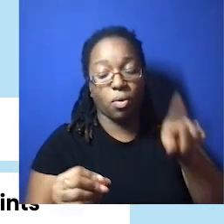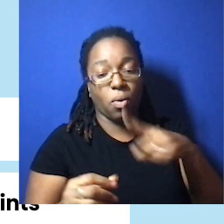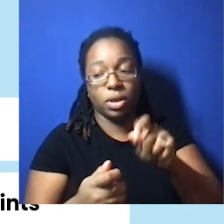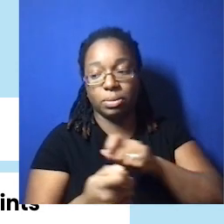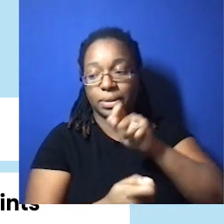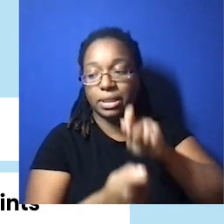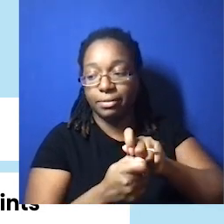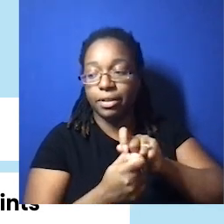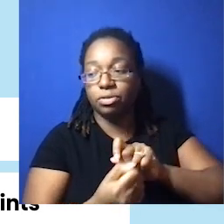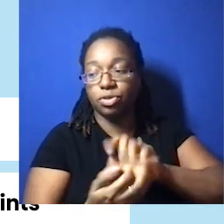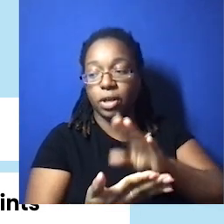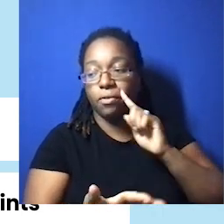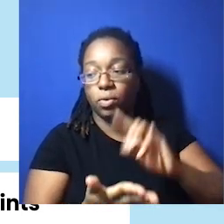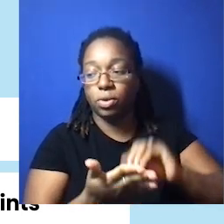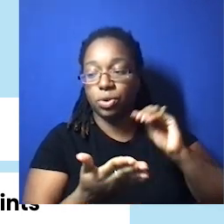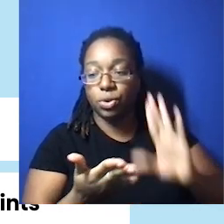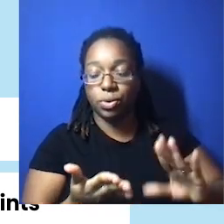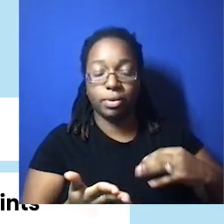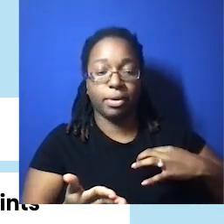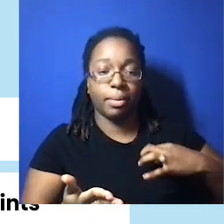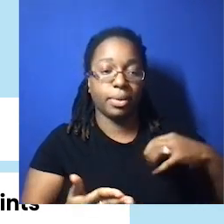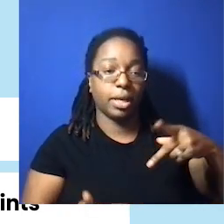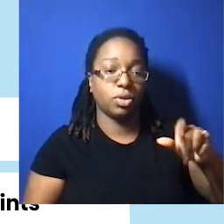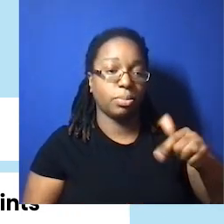in the application package.